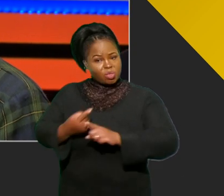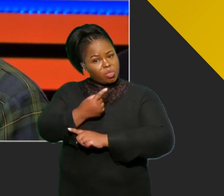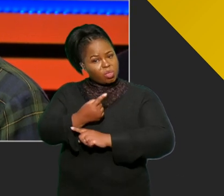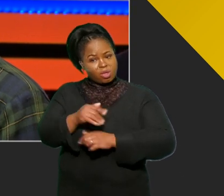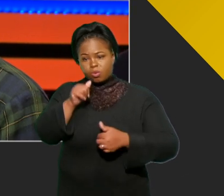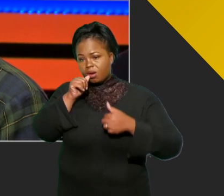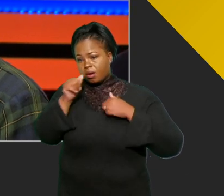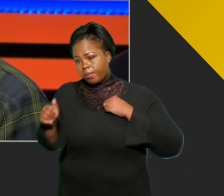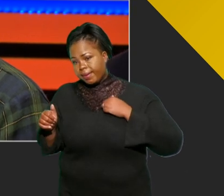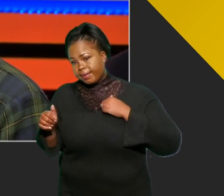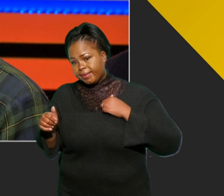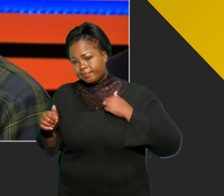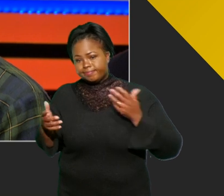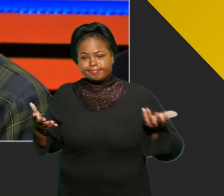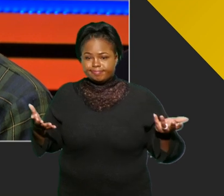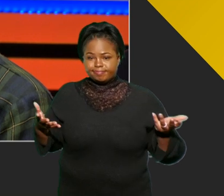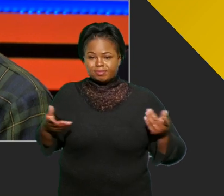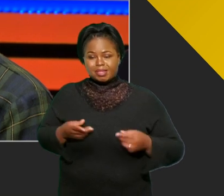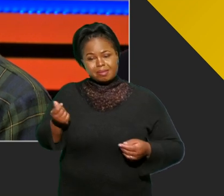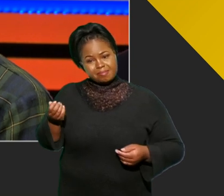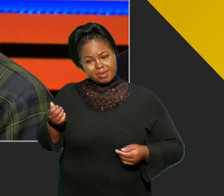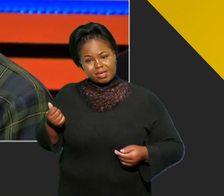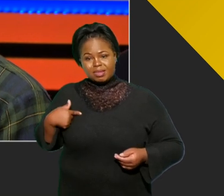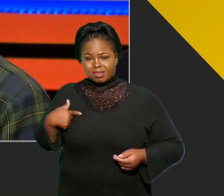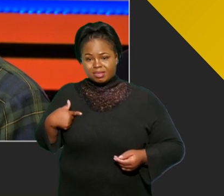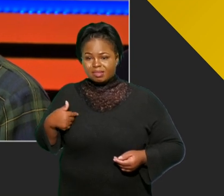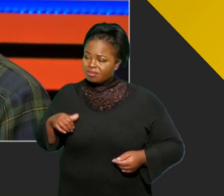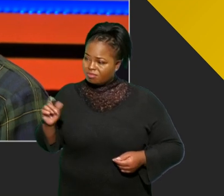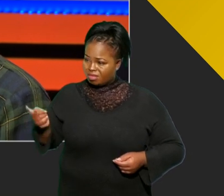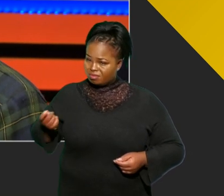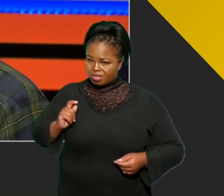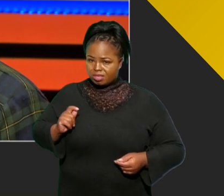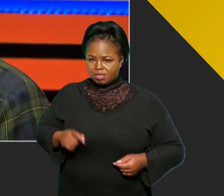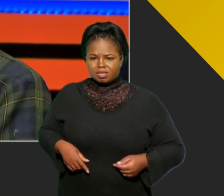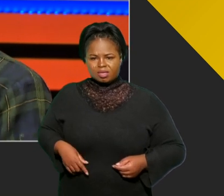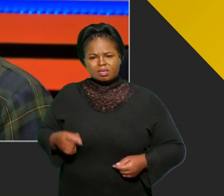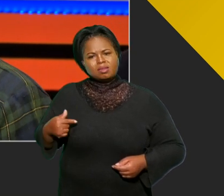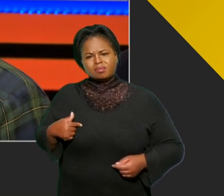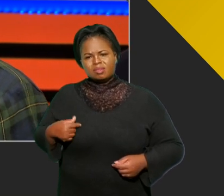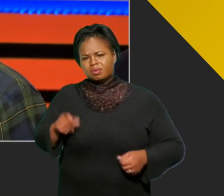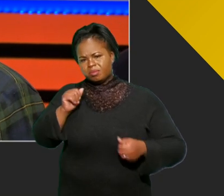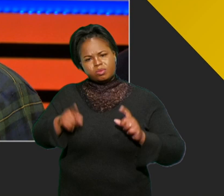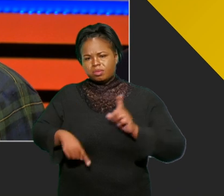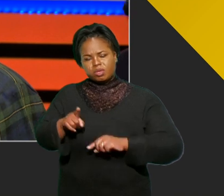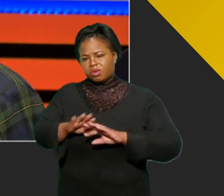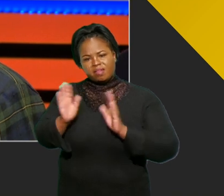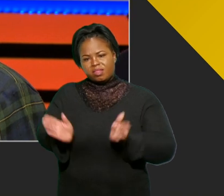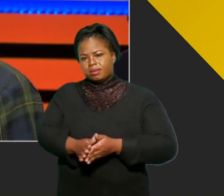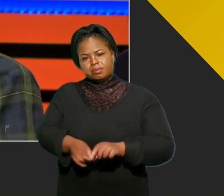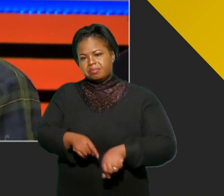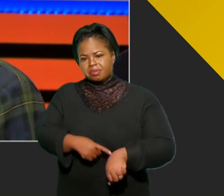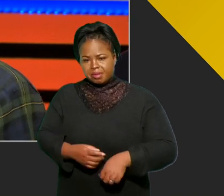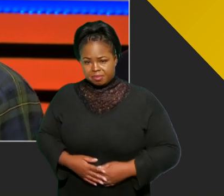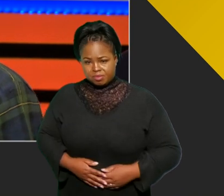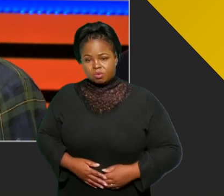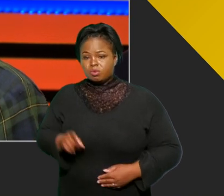you run away with my rent money that I've been asking you, I kid you can't run away with everything once. Mm. So